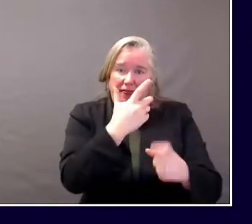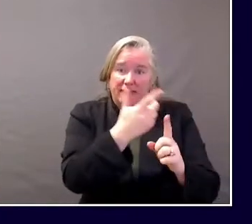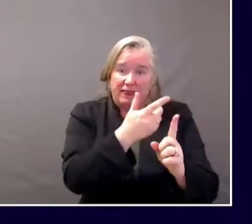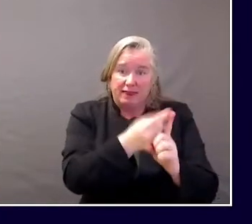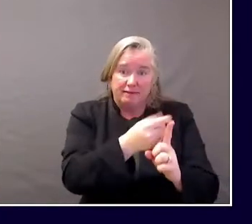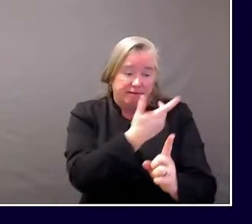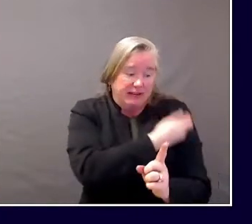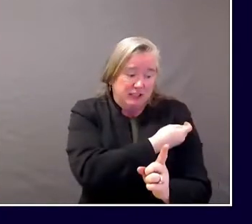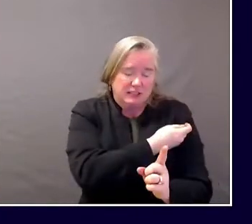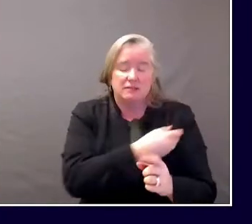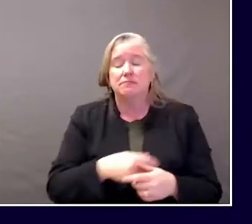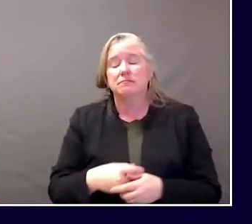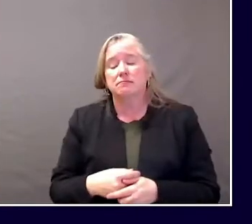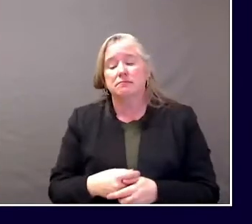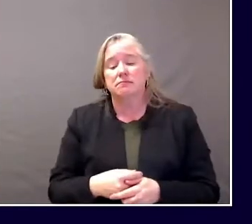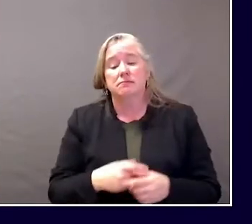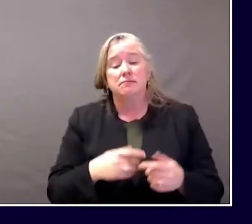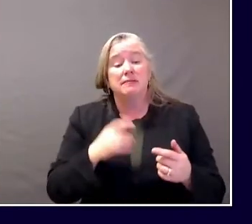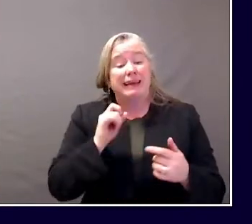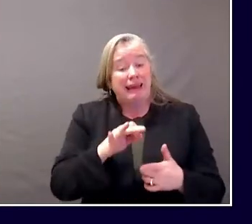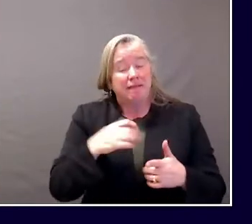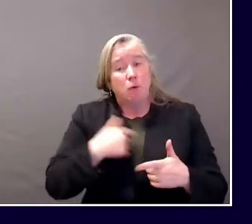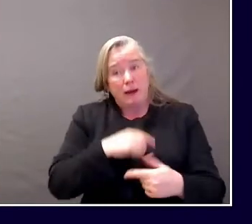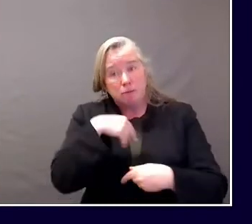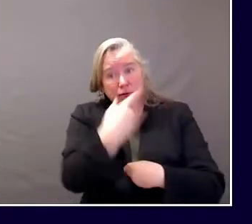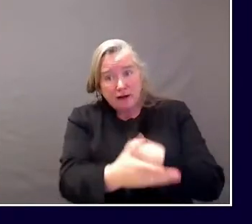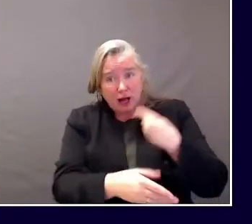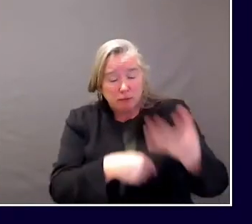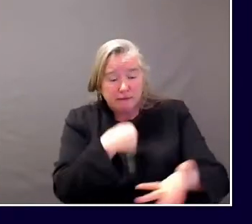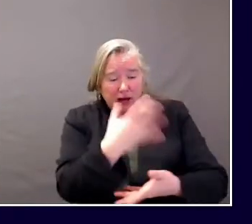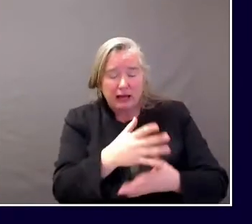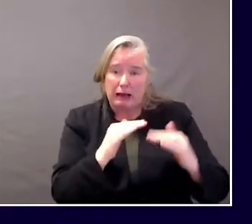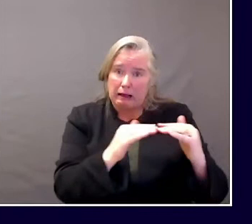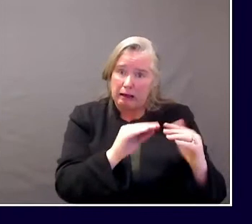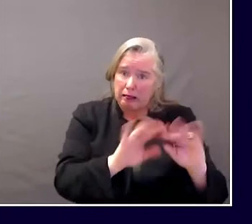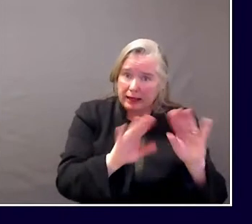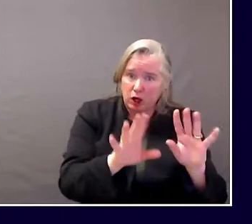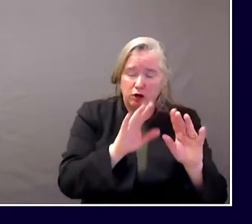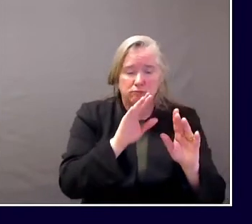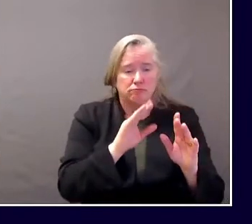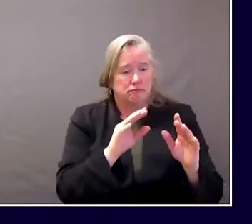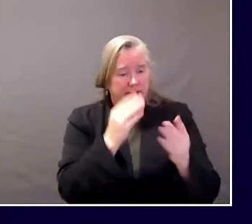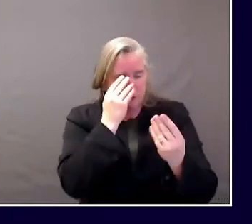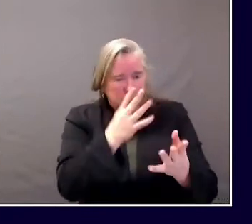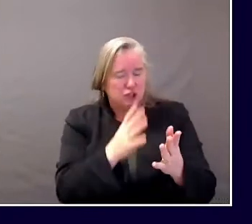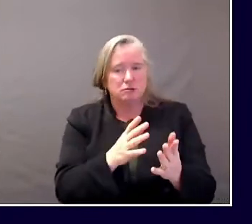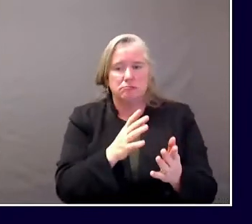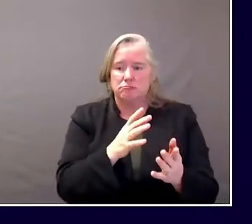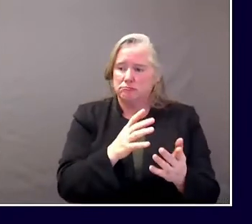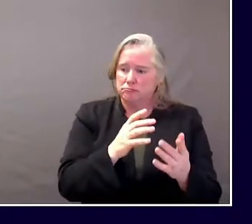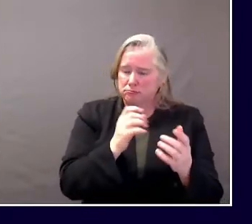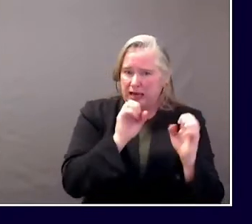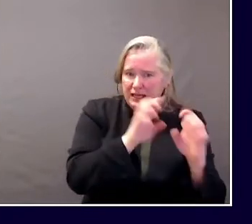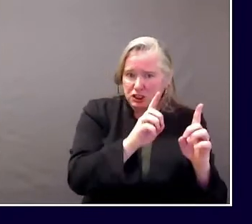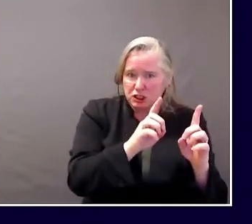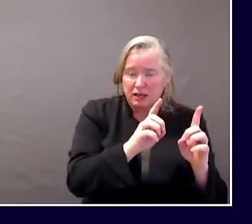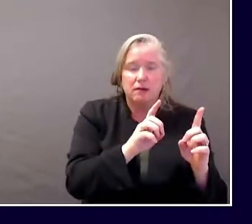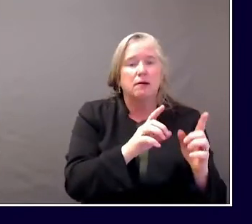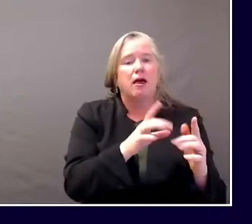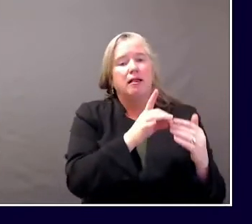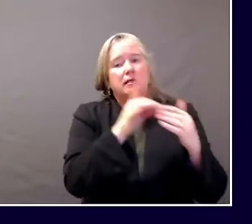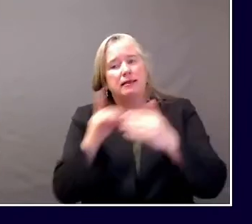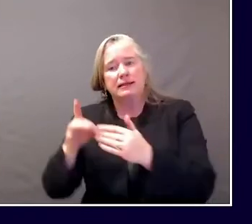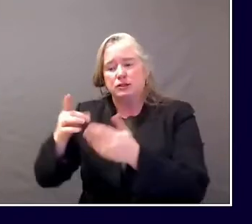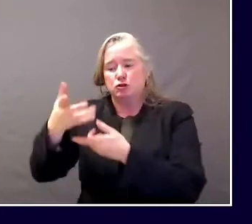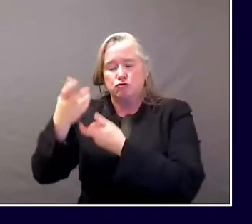comes trust. Trust that those around them, their peers, whom they look up to are taking the vaccine. Trust that the